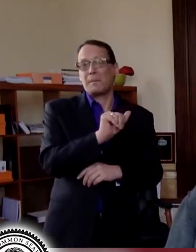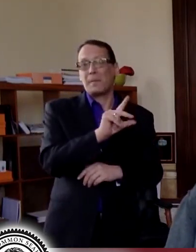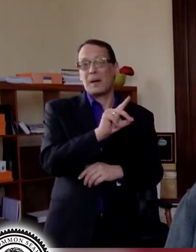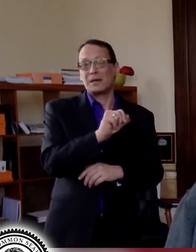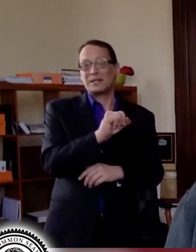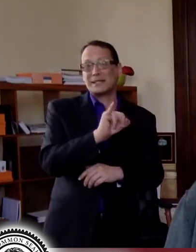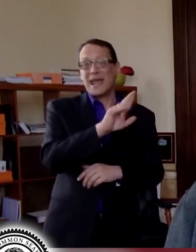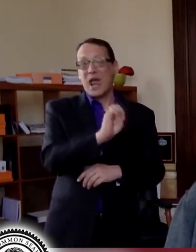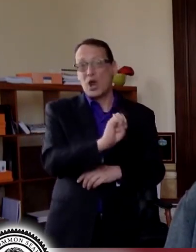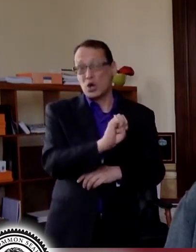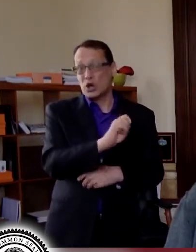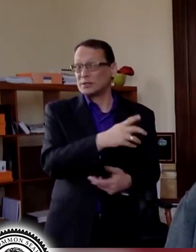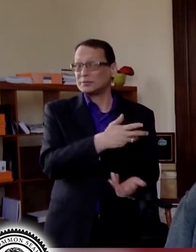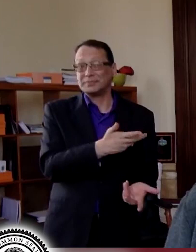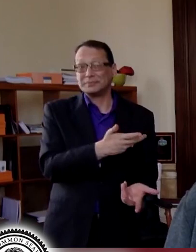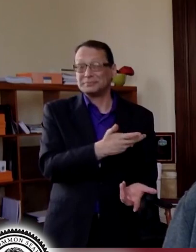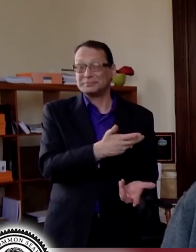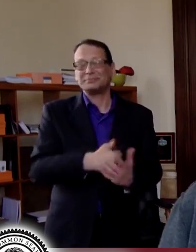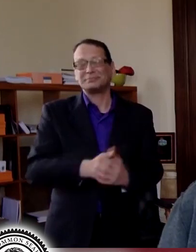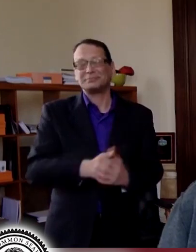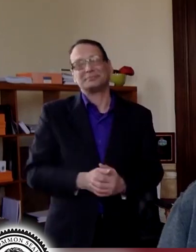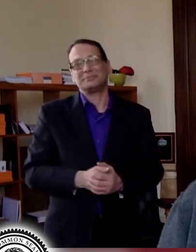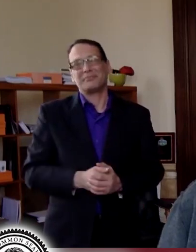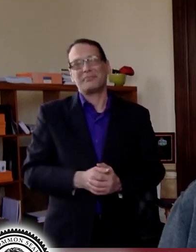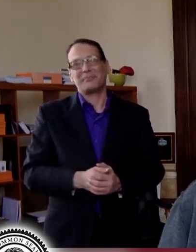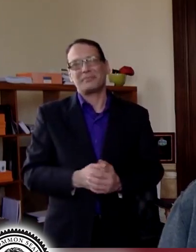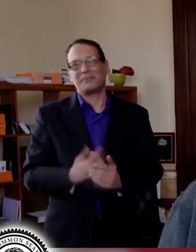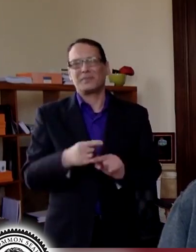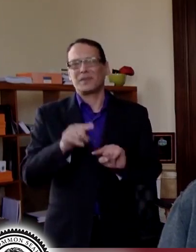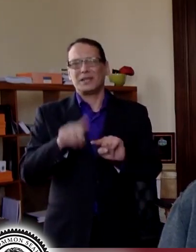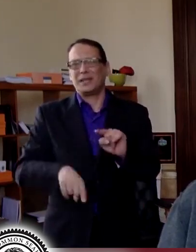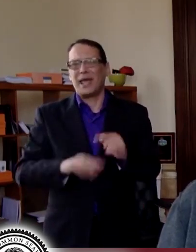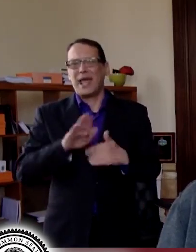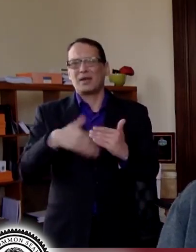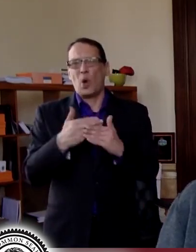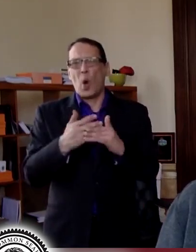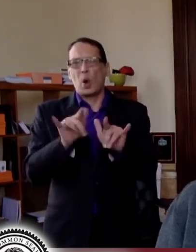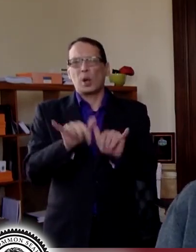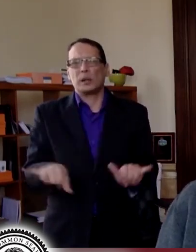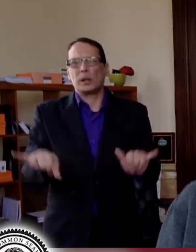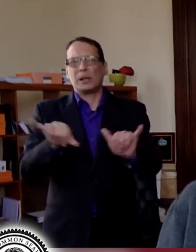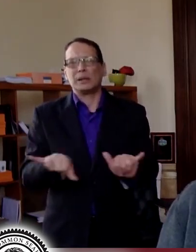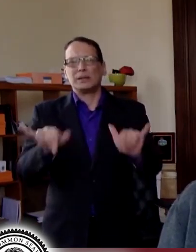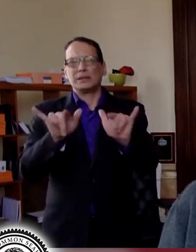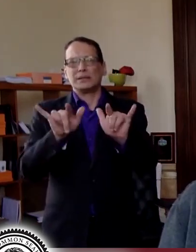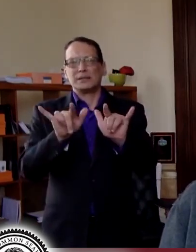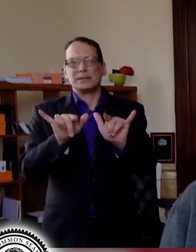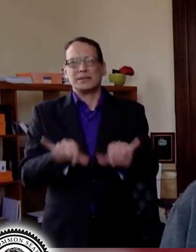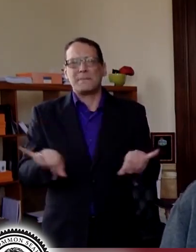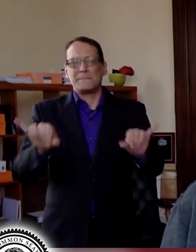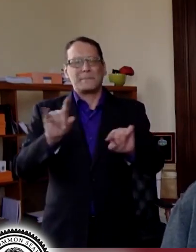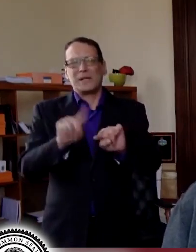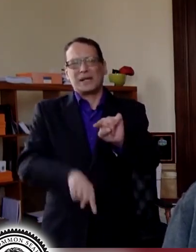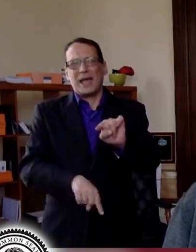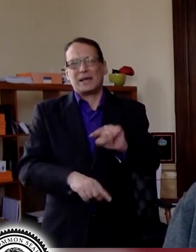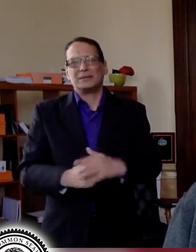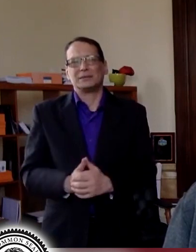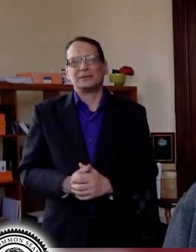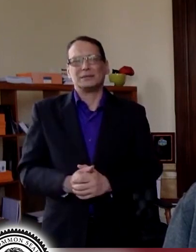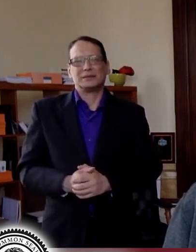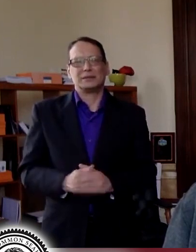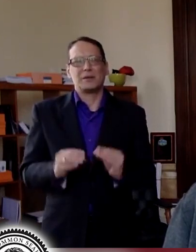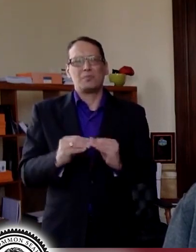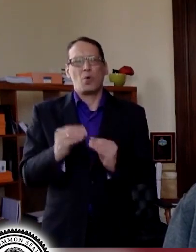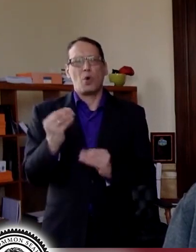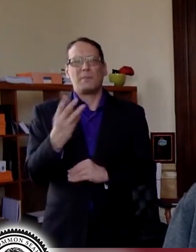County. And so we can't all do exactly the same thing at the same time. More blinking on